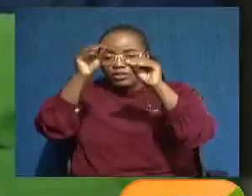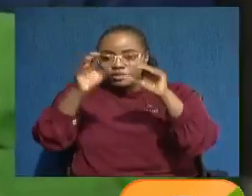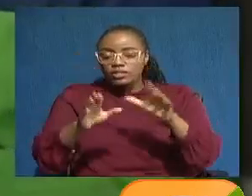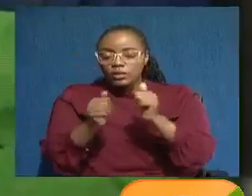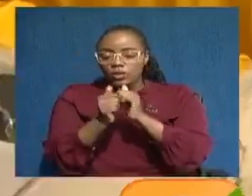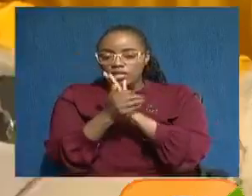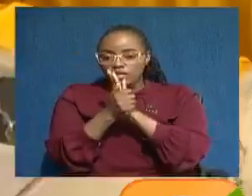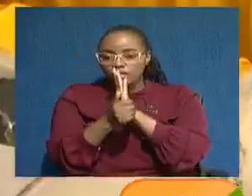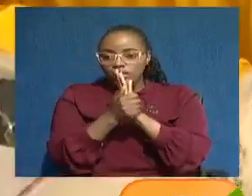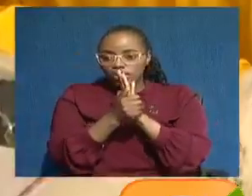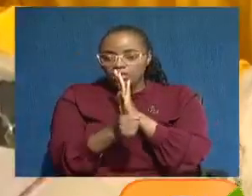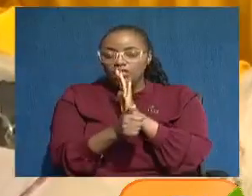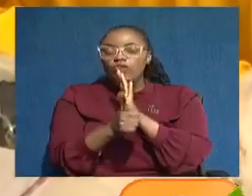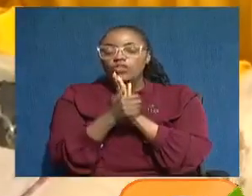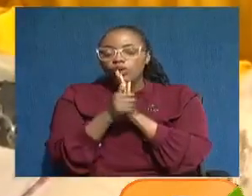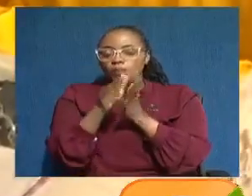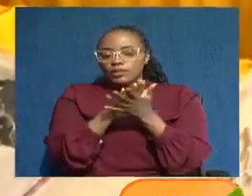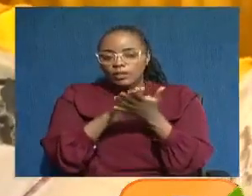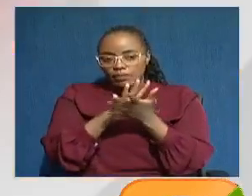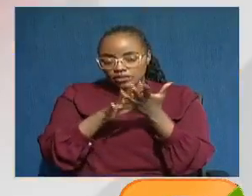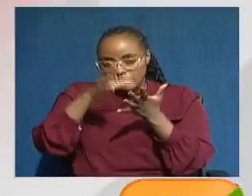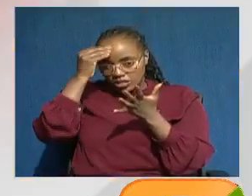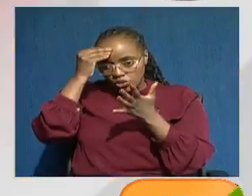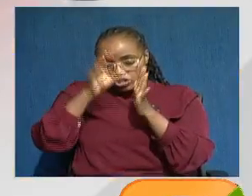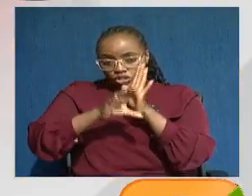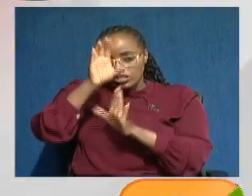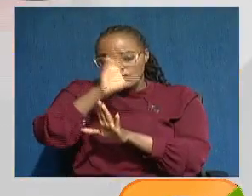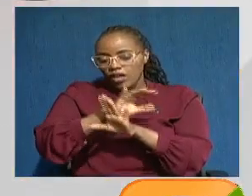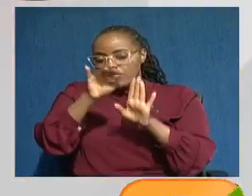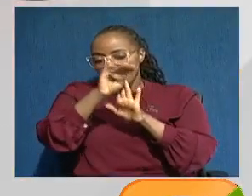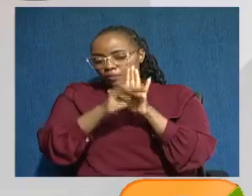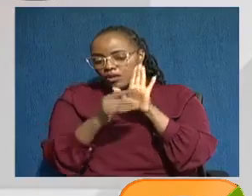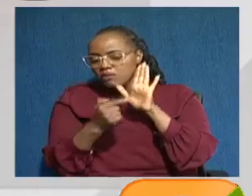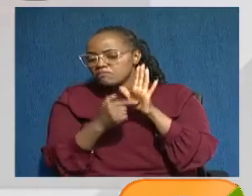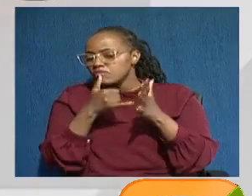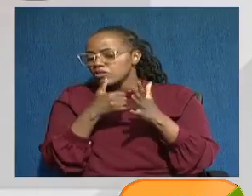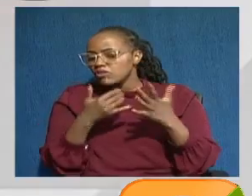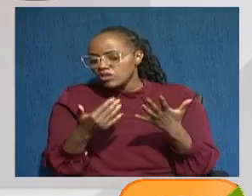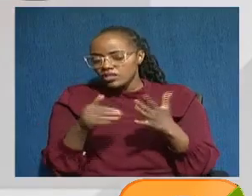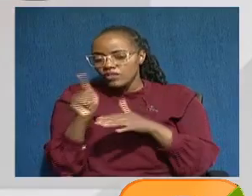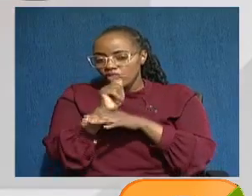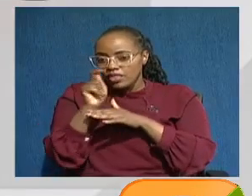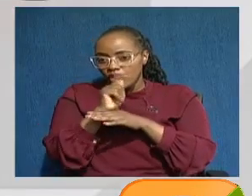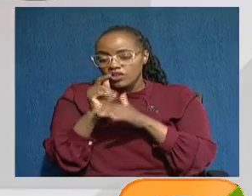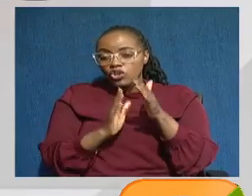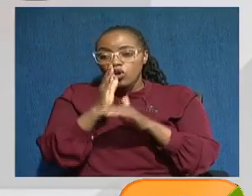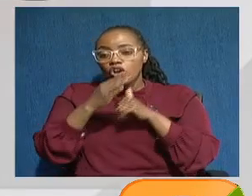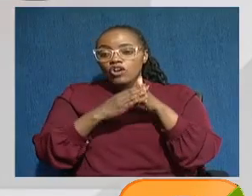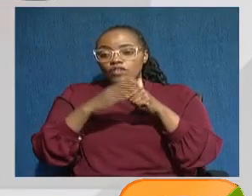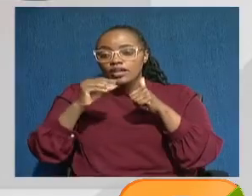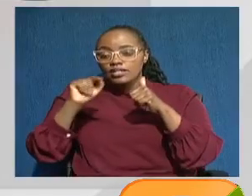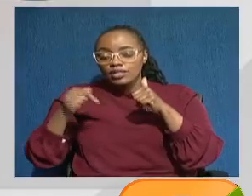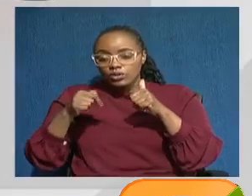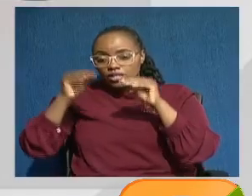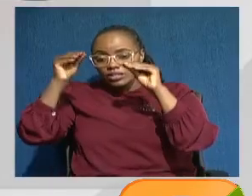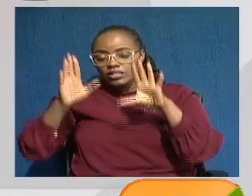pedagogical skills for the competency-based education curriculum. The program includes nationwide training of over 90,000 teachers